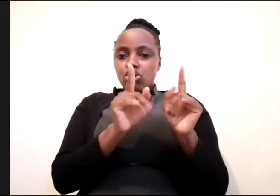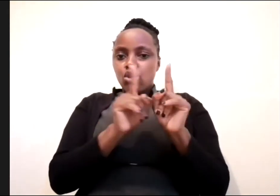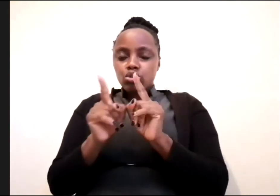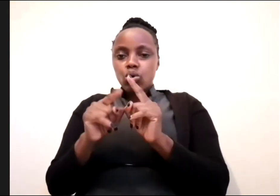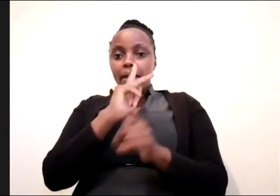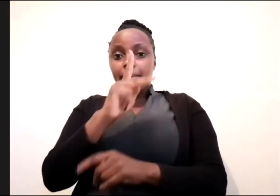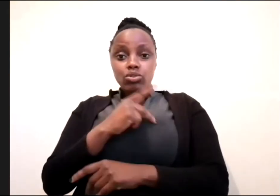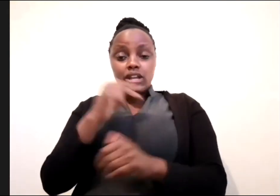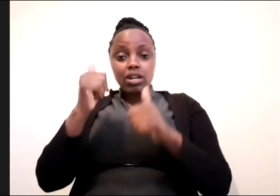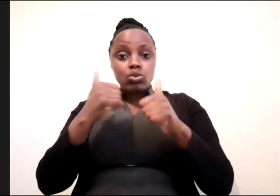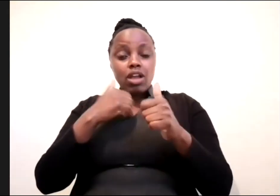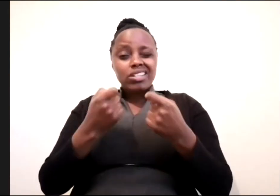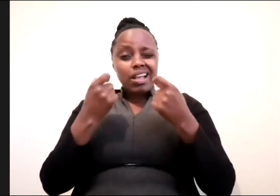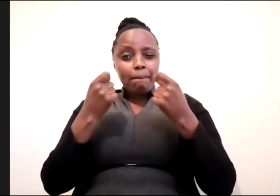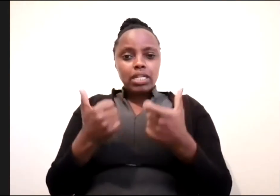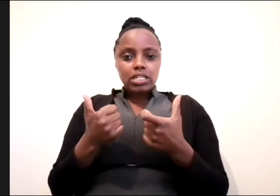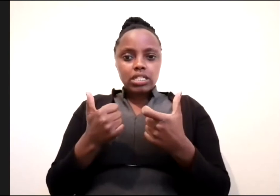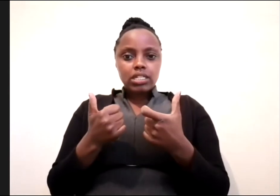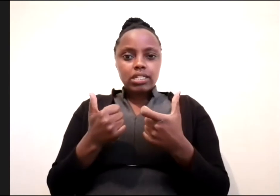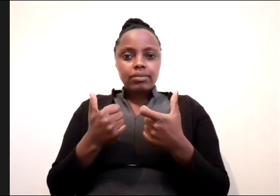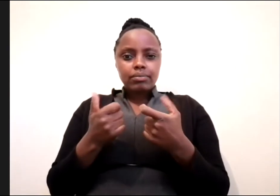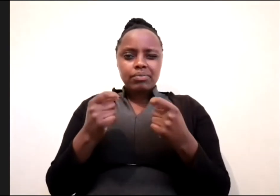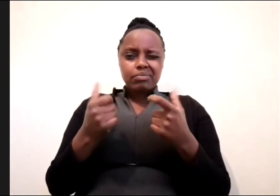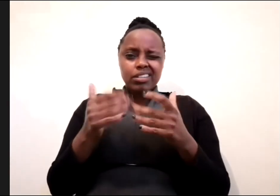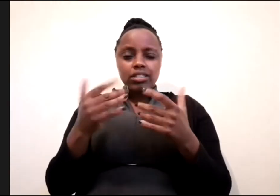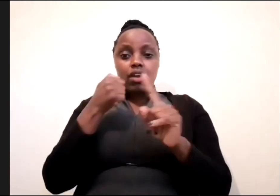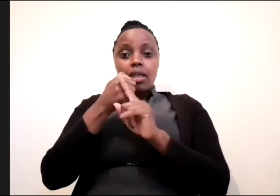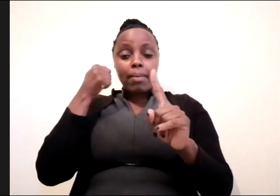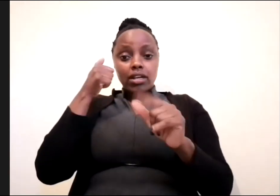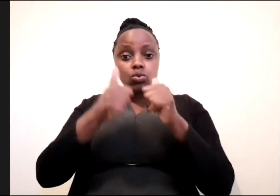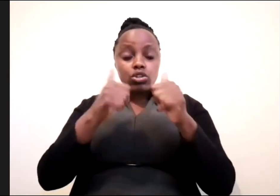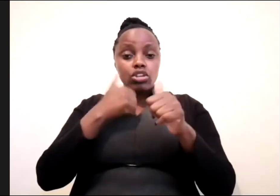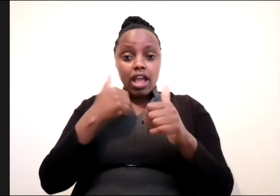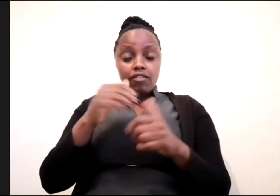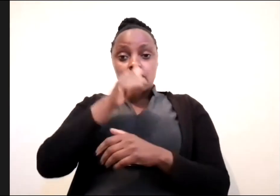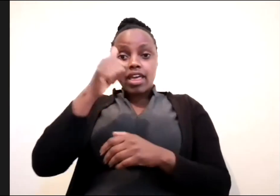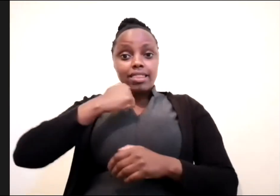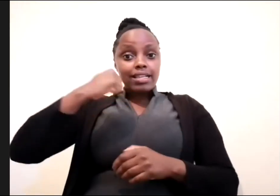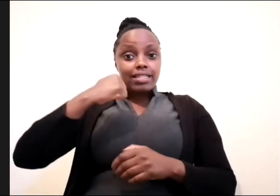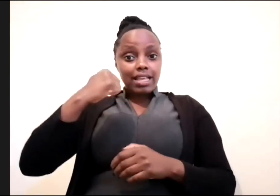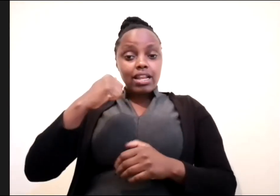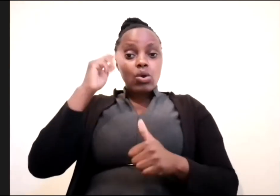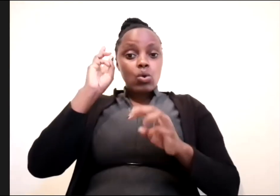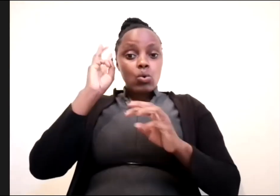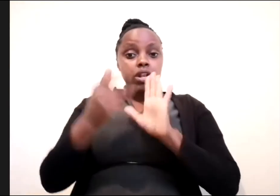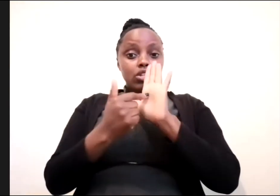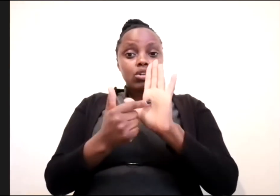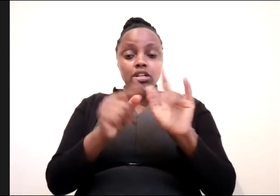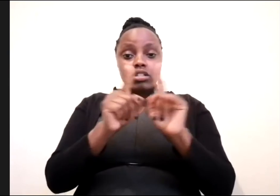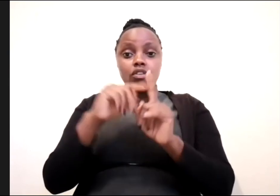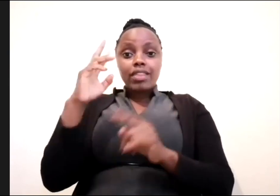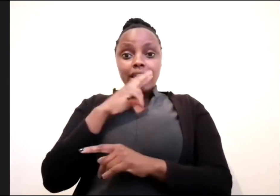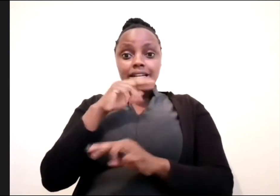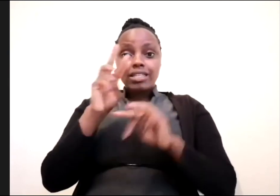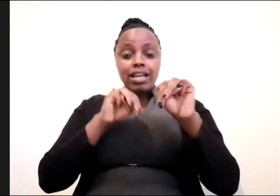be a little bit an impact, but on the other side, it's also in terms of risk management to see this as